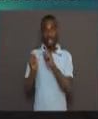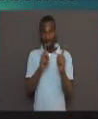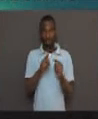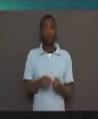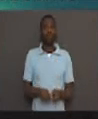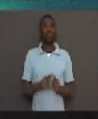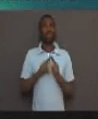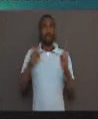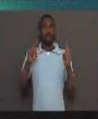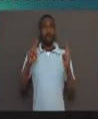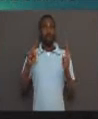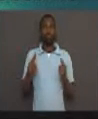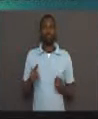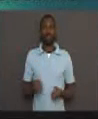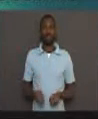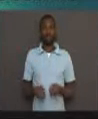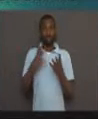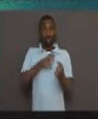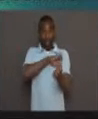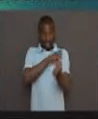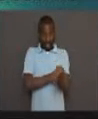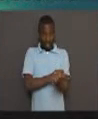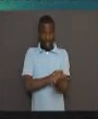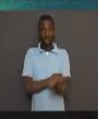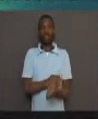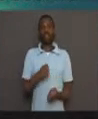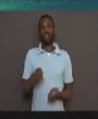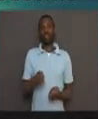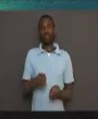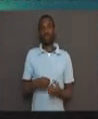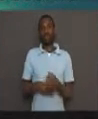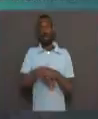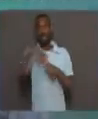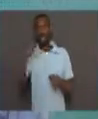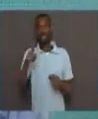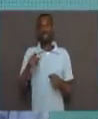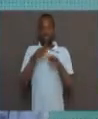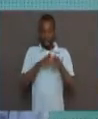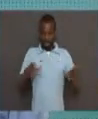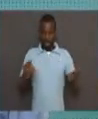lower energy state and become more stable.